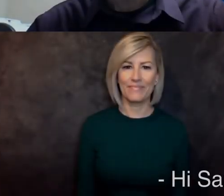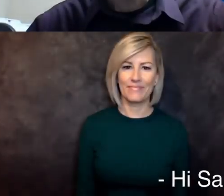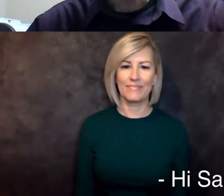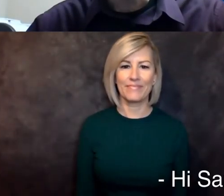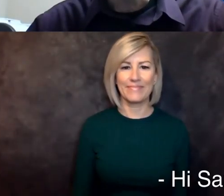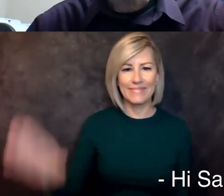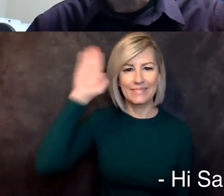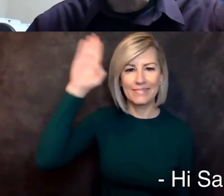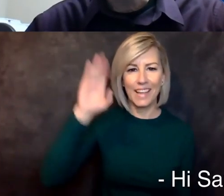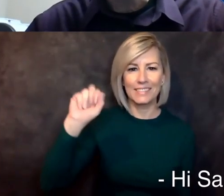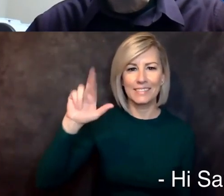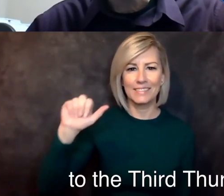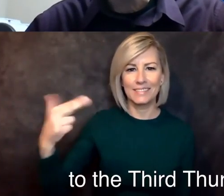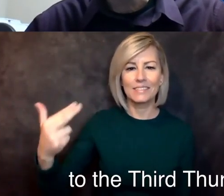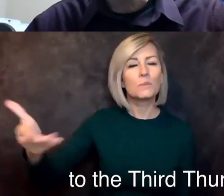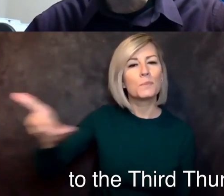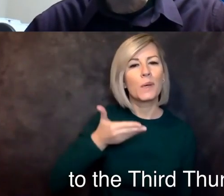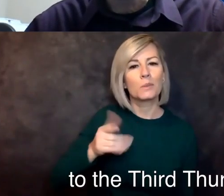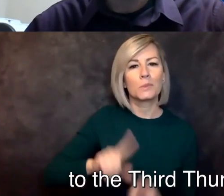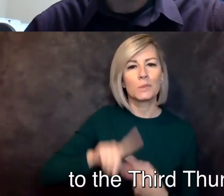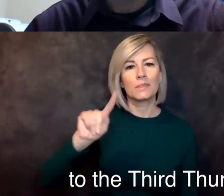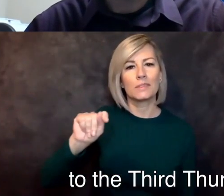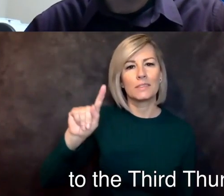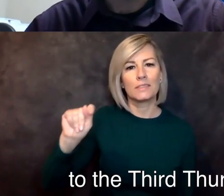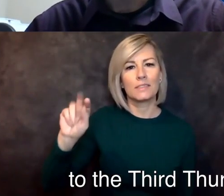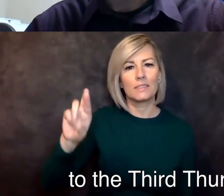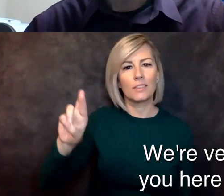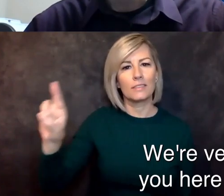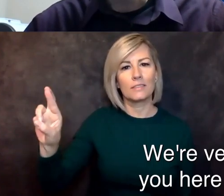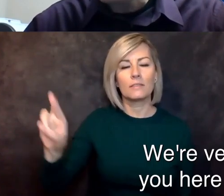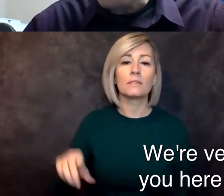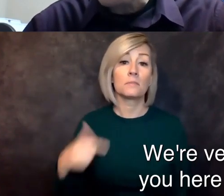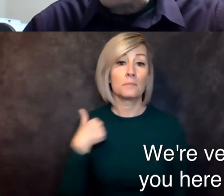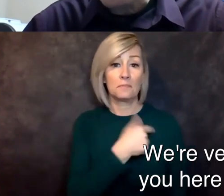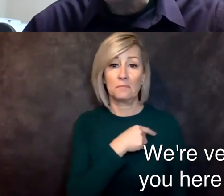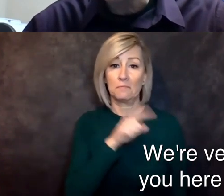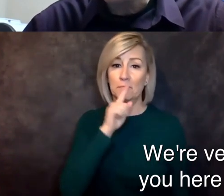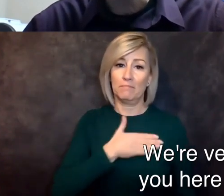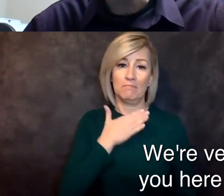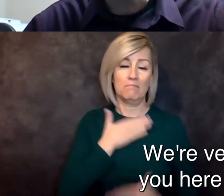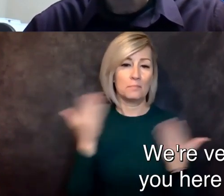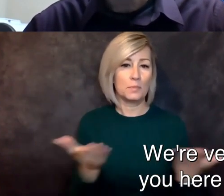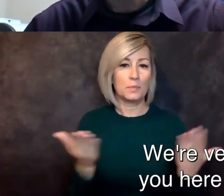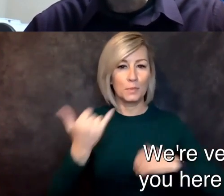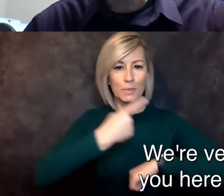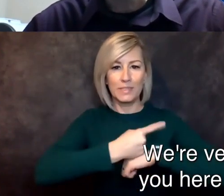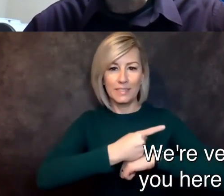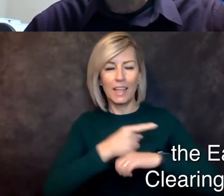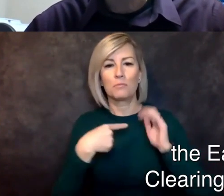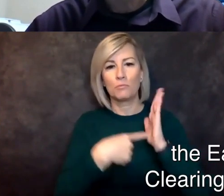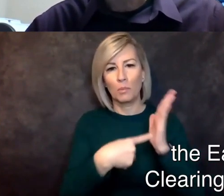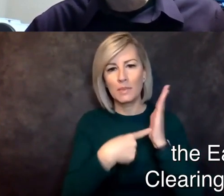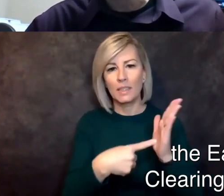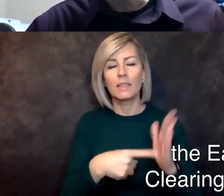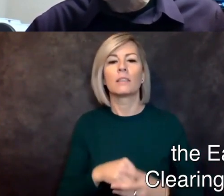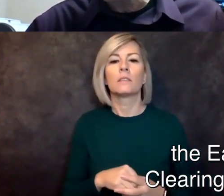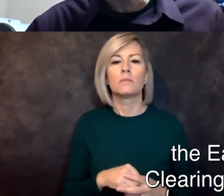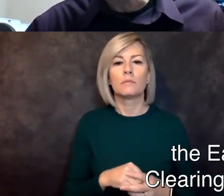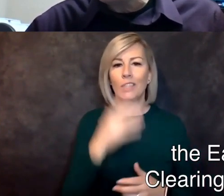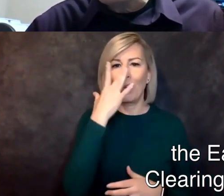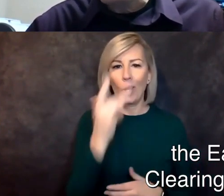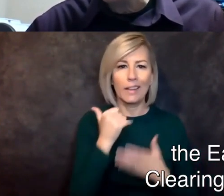Hi, Sarah, and welcome to the Third Thursday Resource Roundup. We're very pleased to have you here today representing the Early